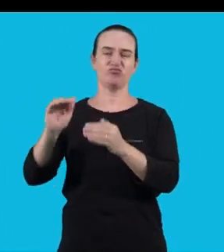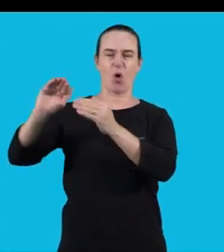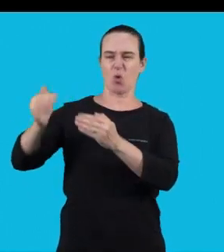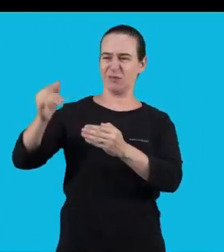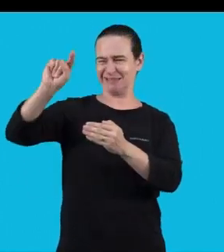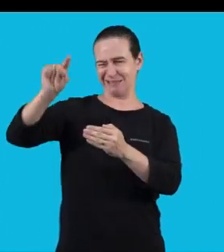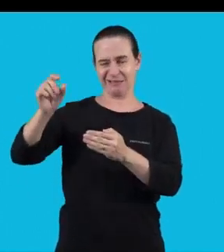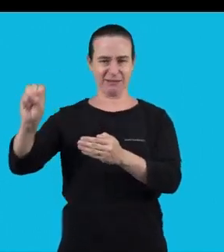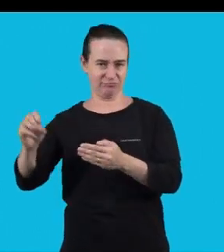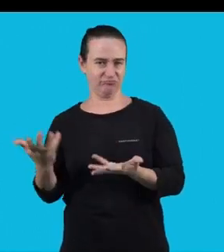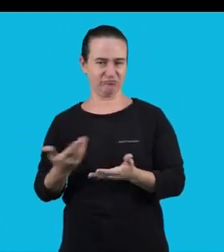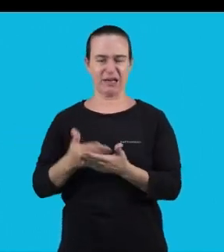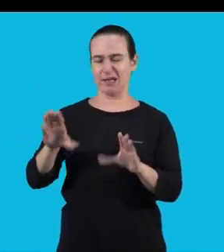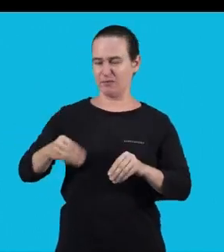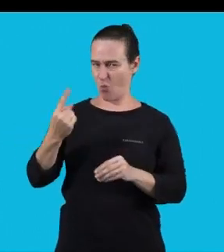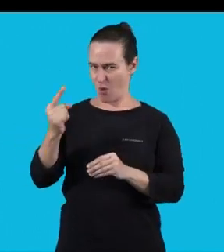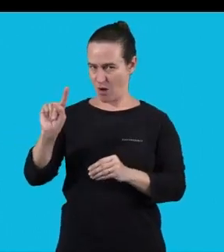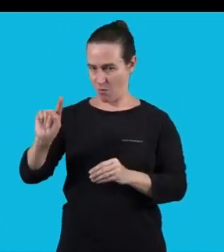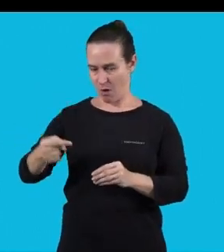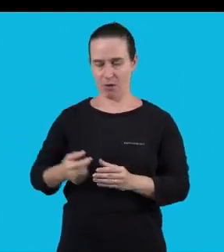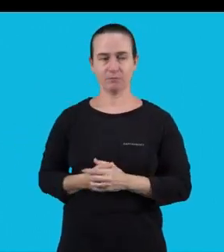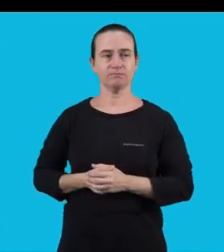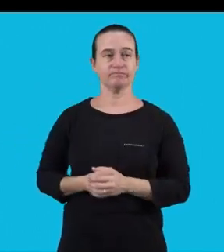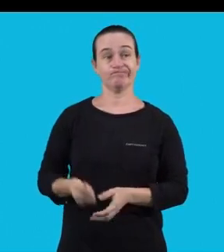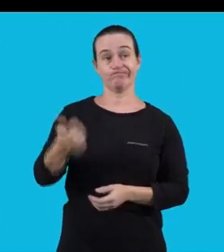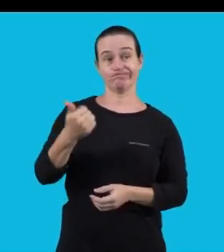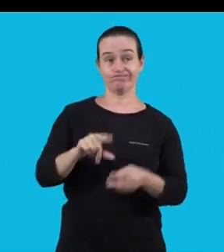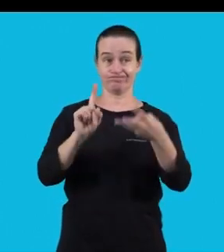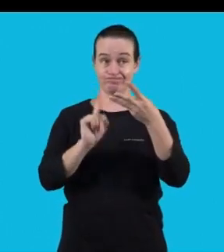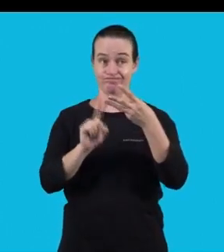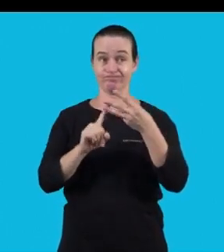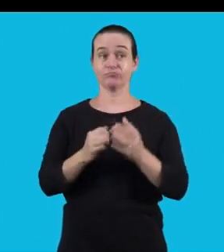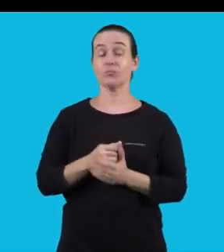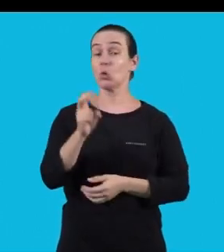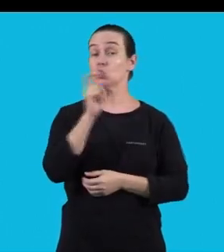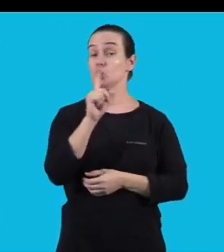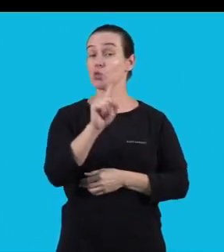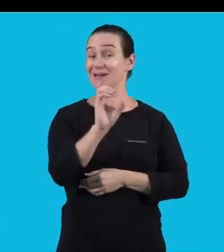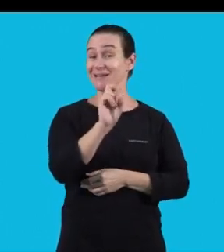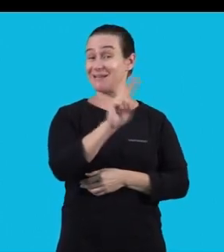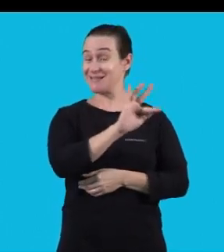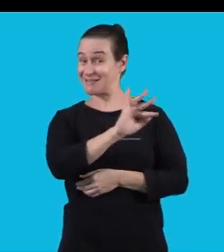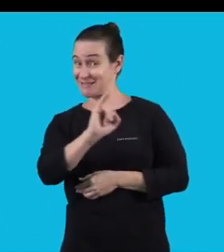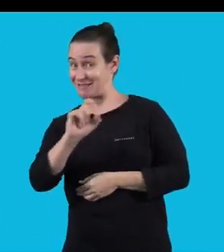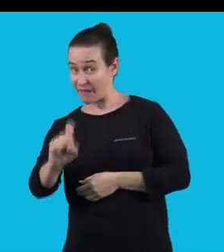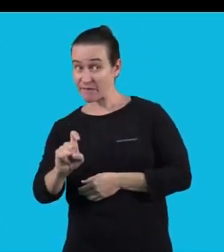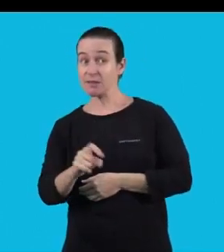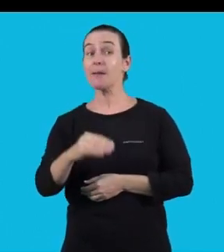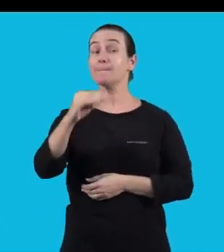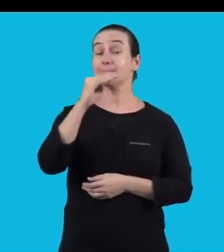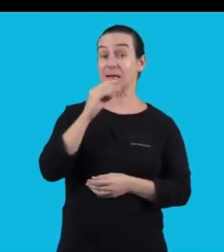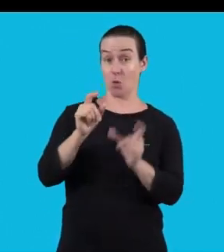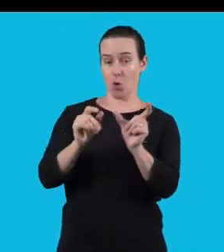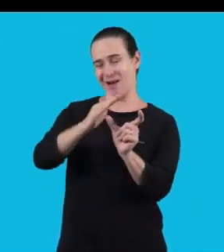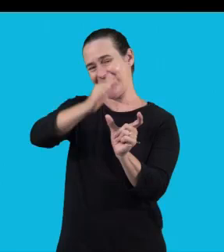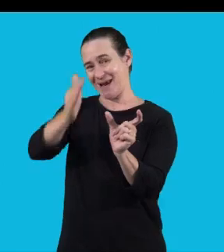those would be accepted for 1 mark. Now we go to question 5.3. Using a suffix, of course we know they go to